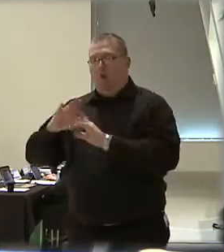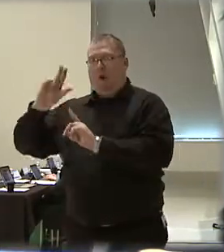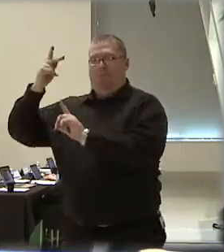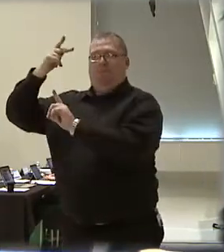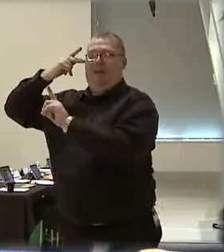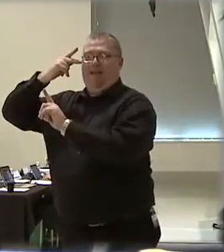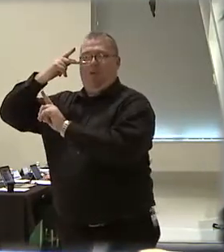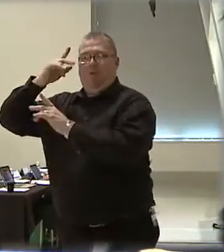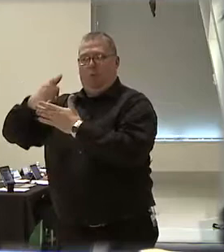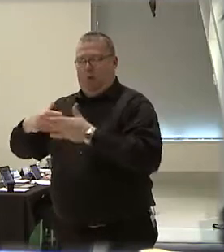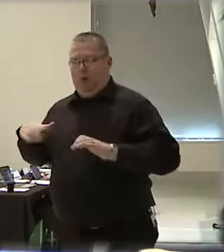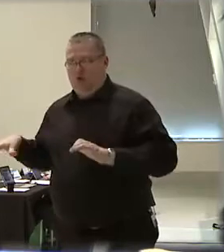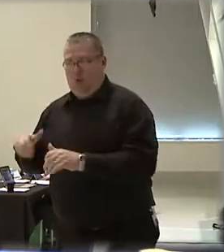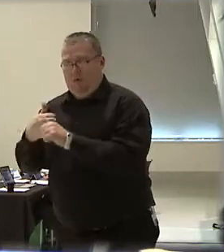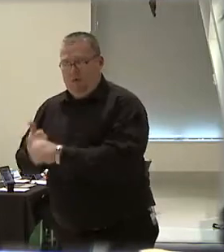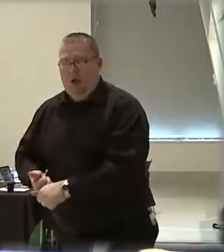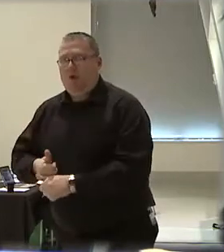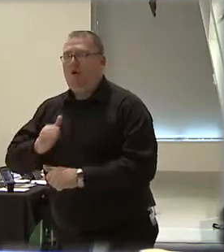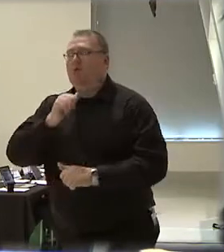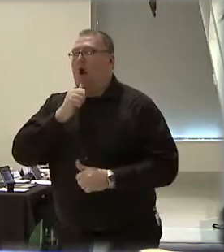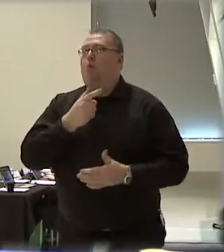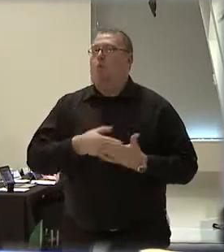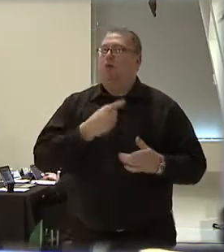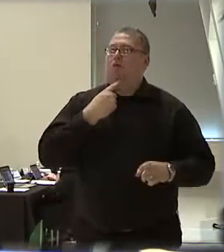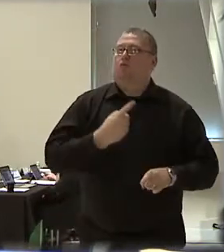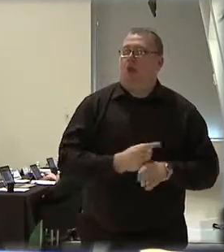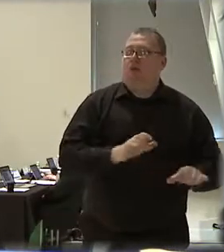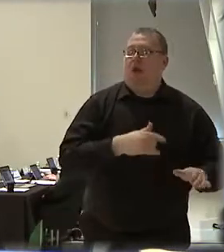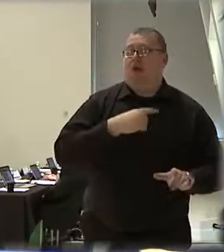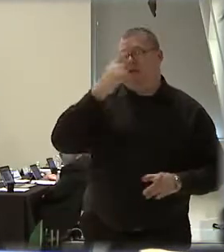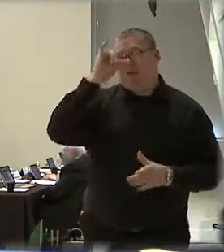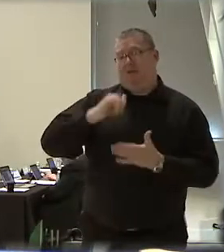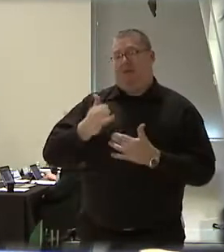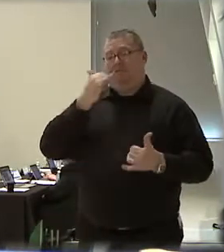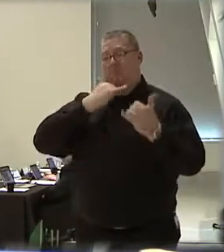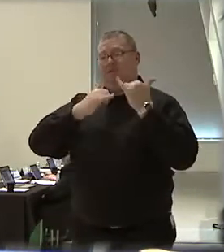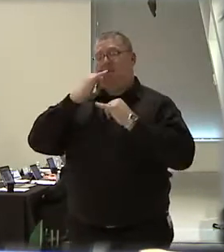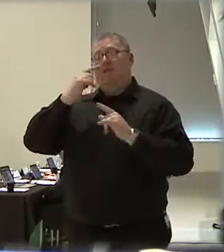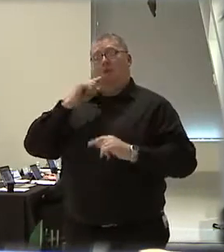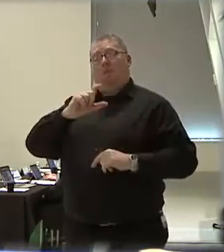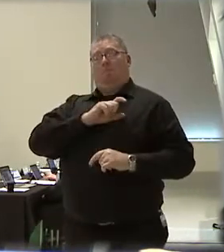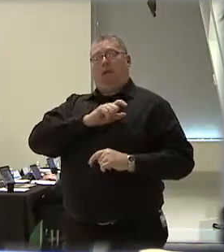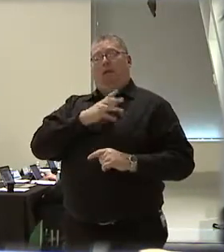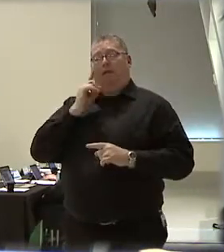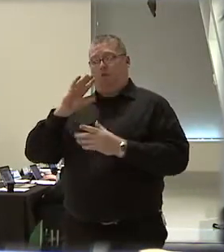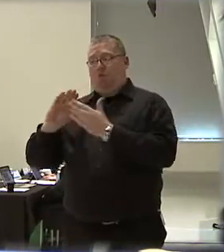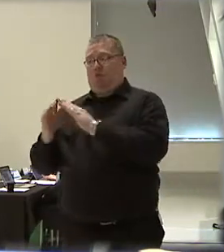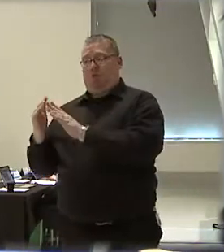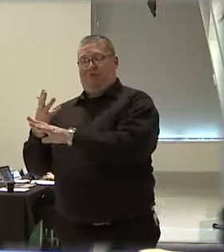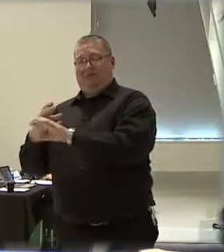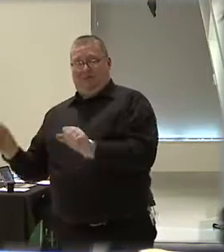do or don't do. And I think that that would be a mistake in policing and for community safety.